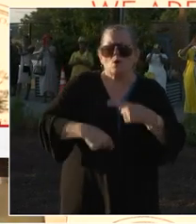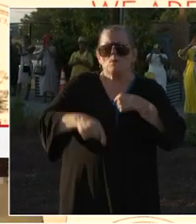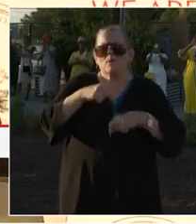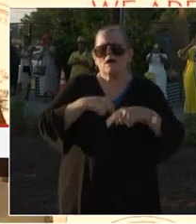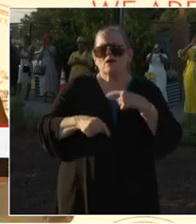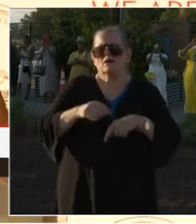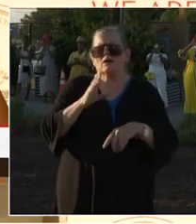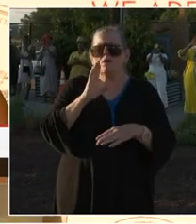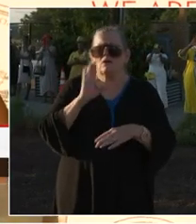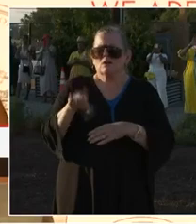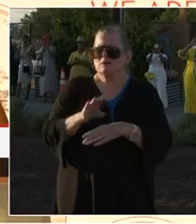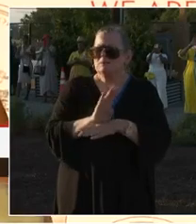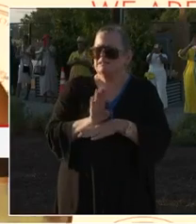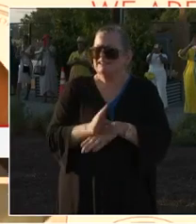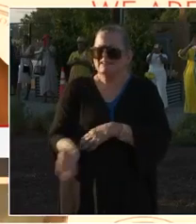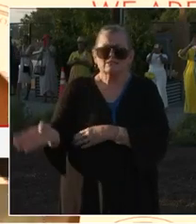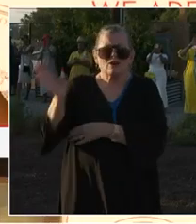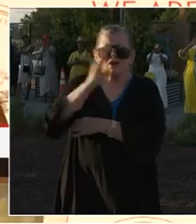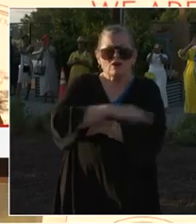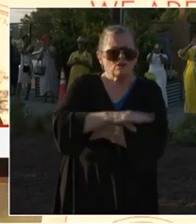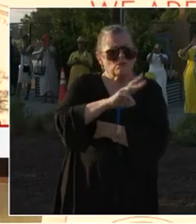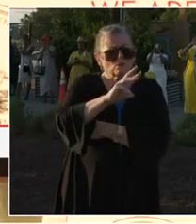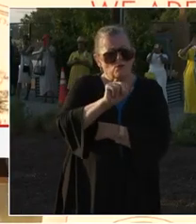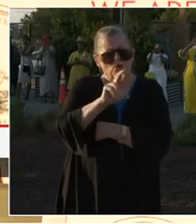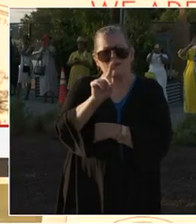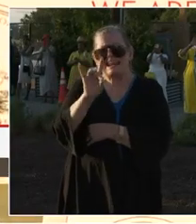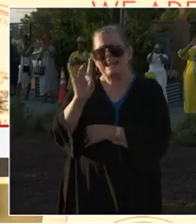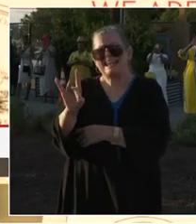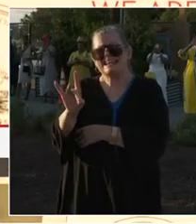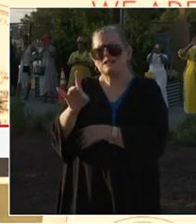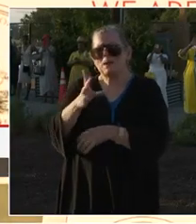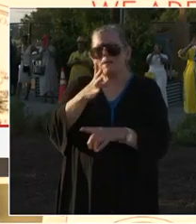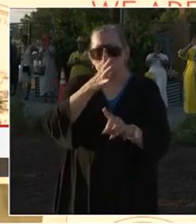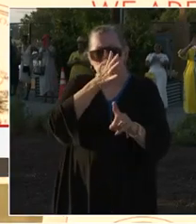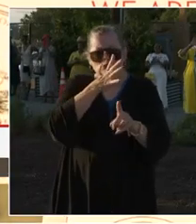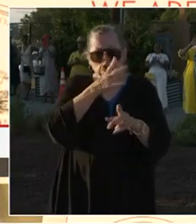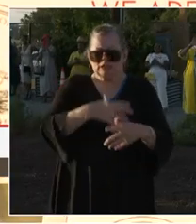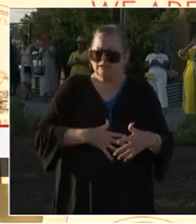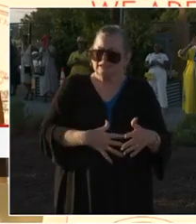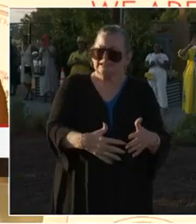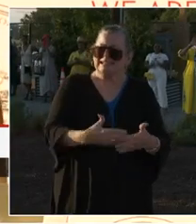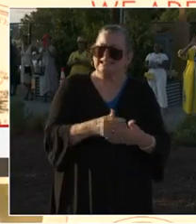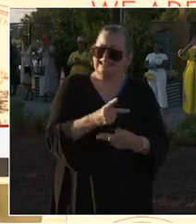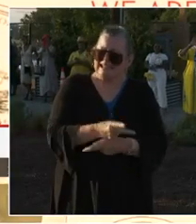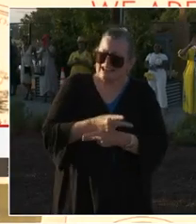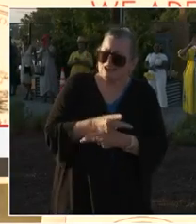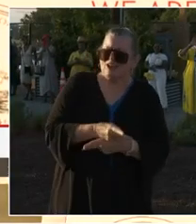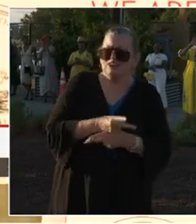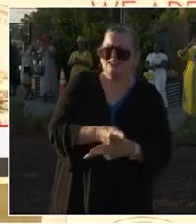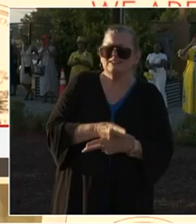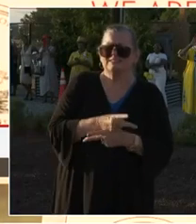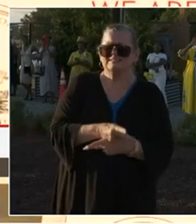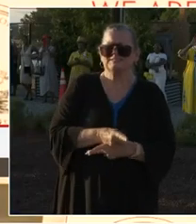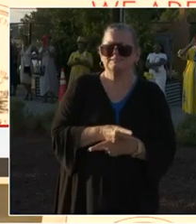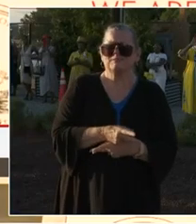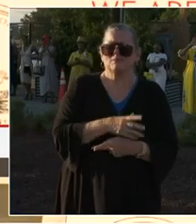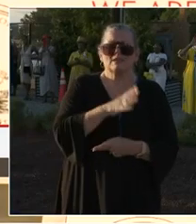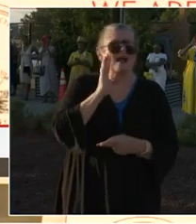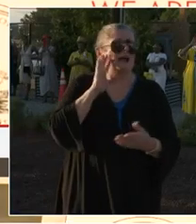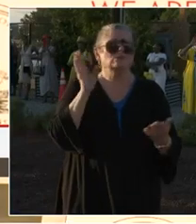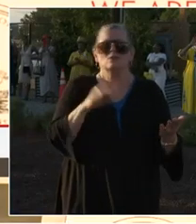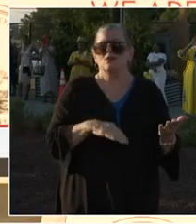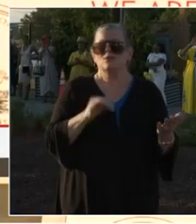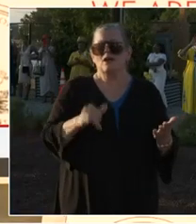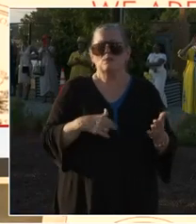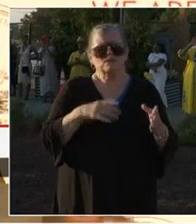8 wards in maternal care. The last thing I want to say, and I know that we're all focused on how